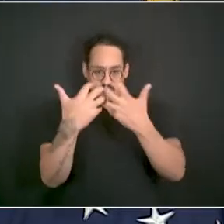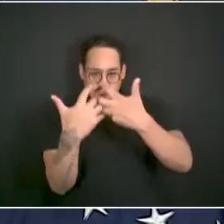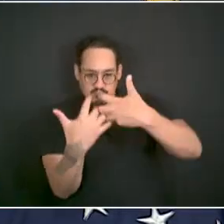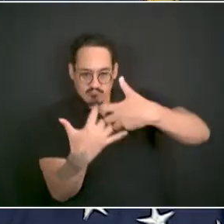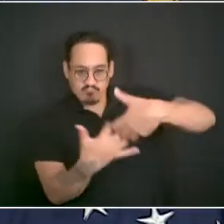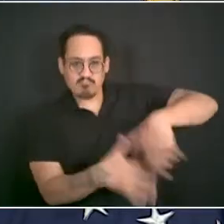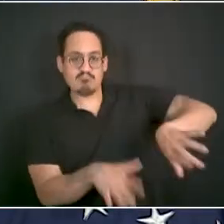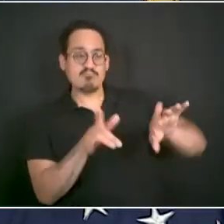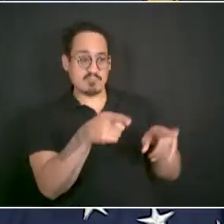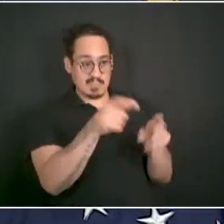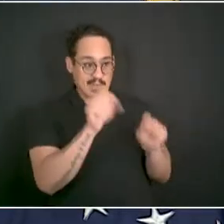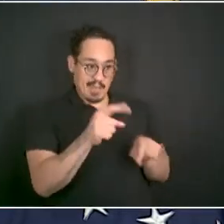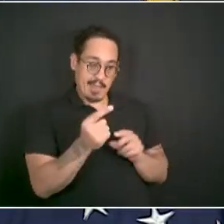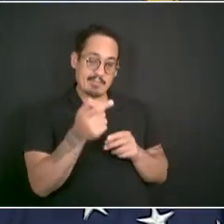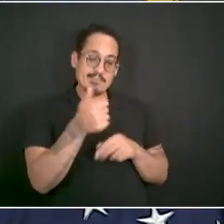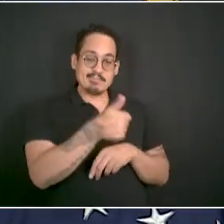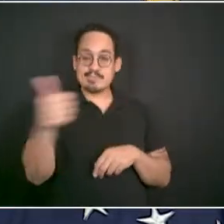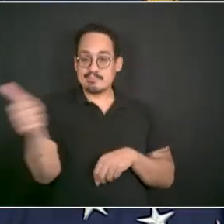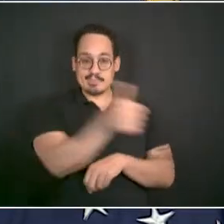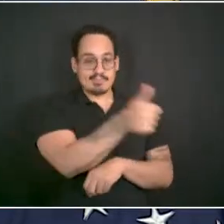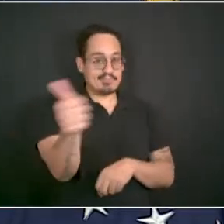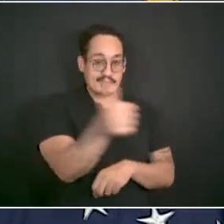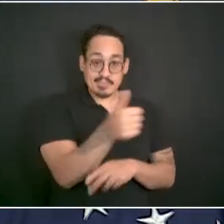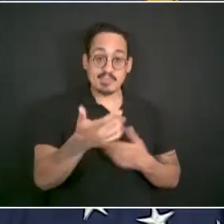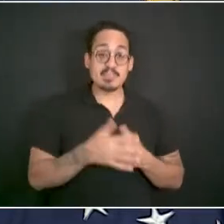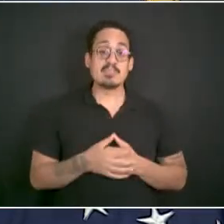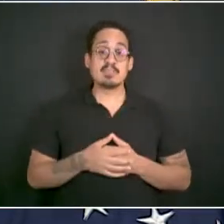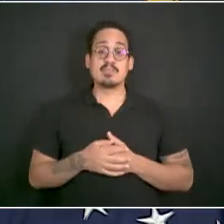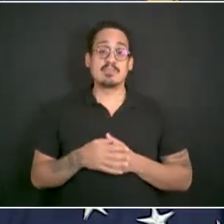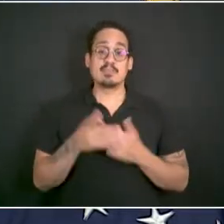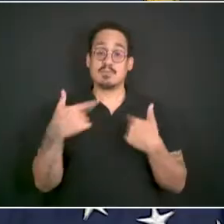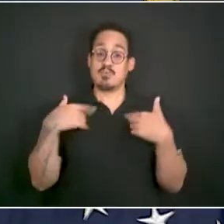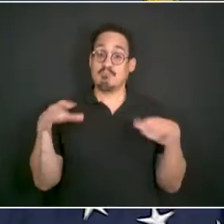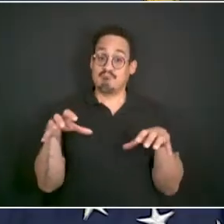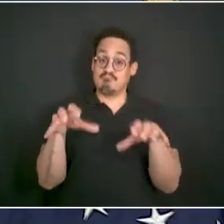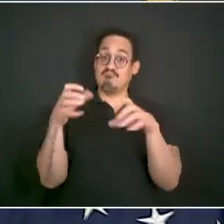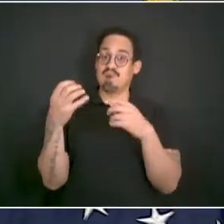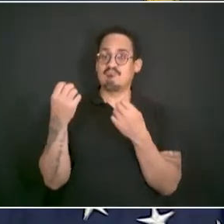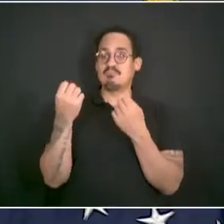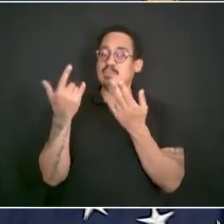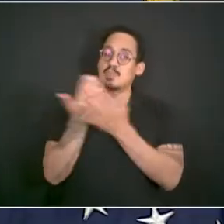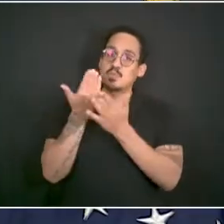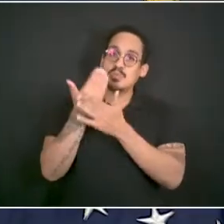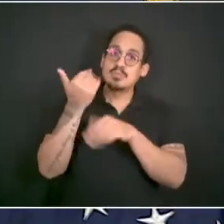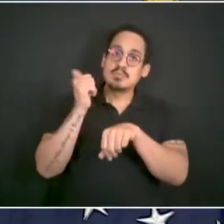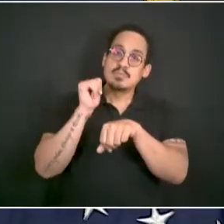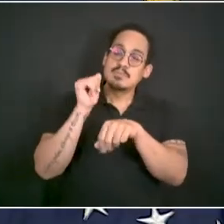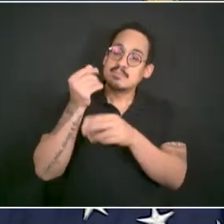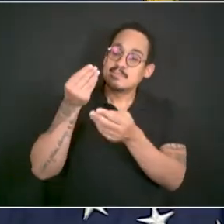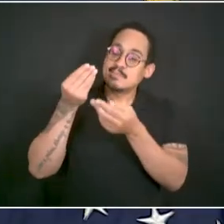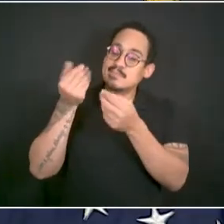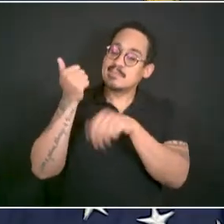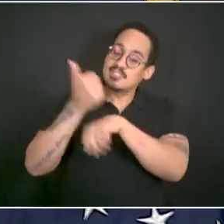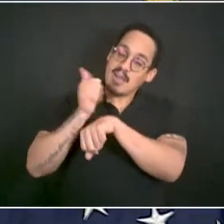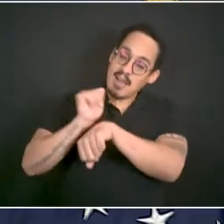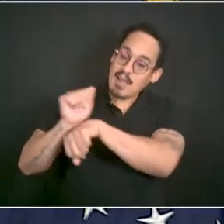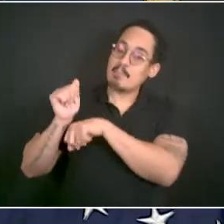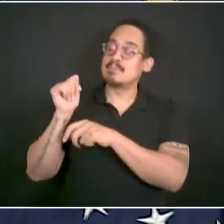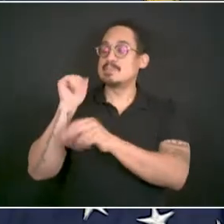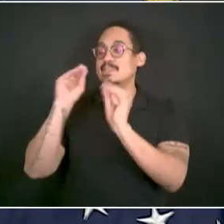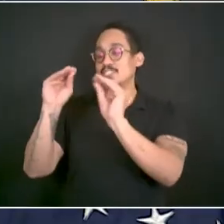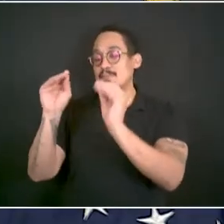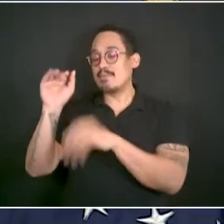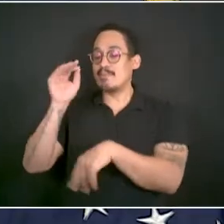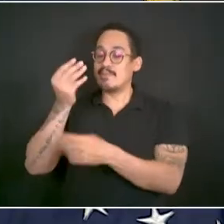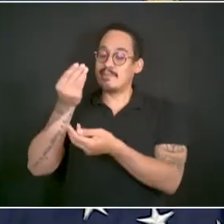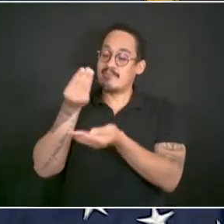can get to their place of employment. Which what we have done with 100,000 summer youth jobs, teaching them financial literacy, teaching them so many